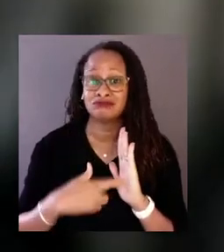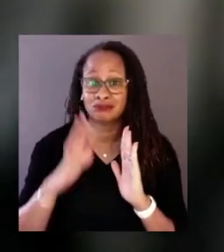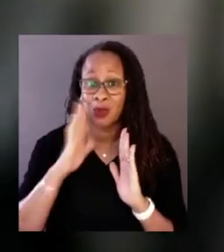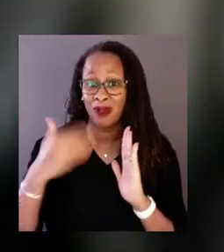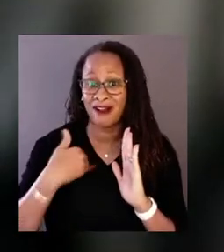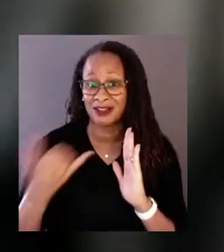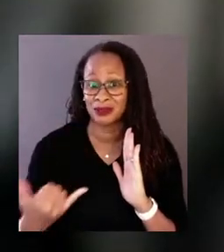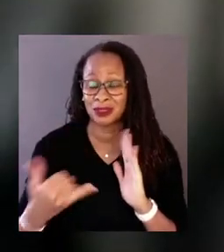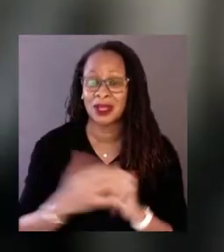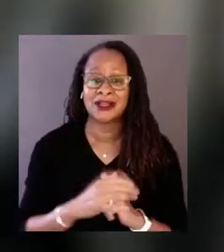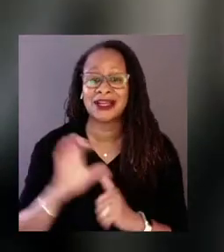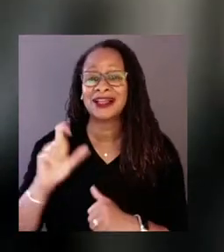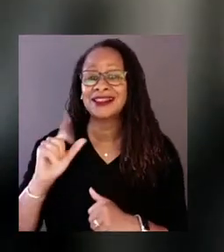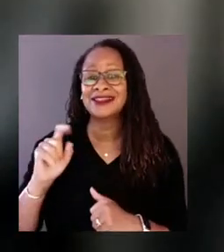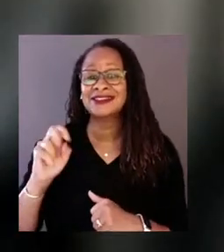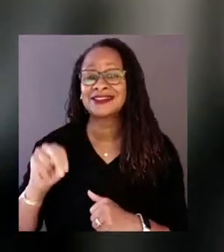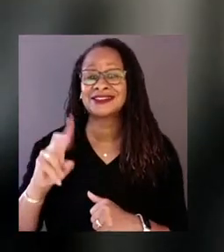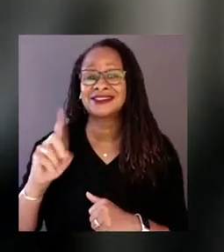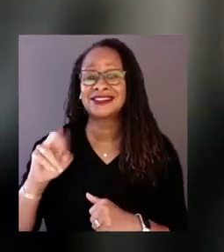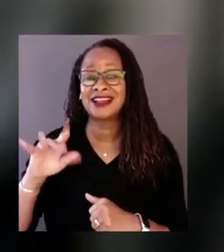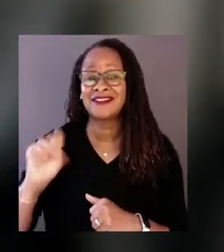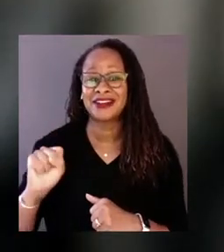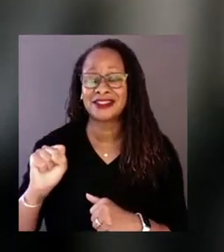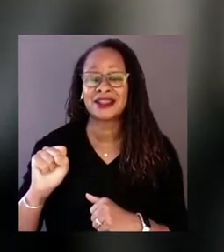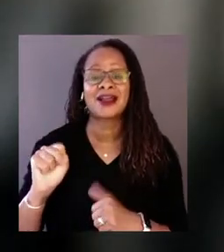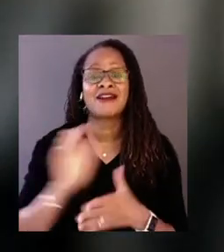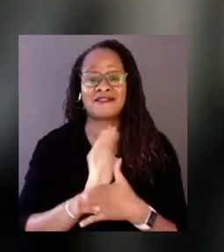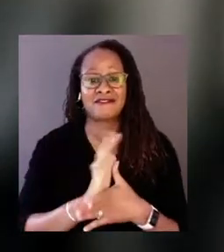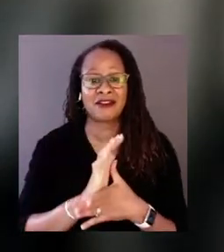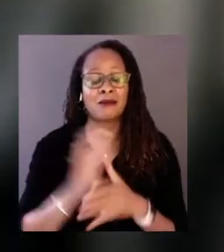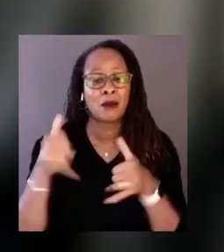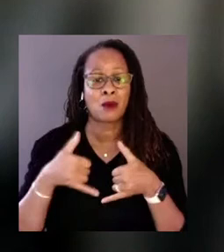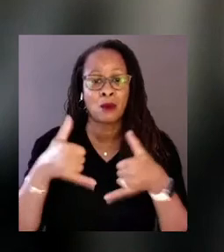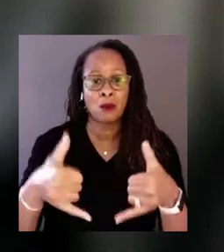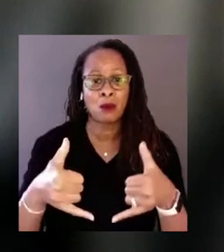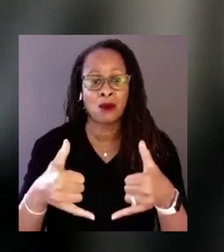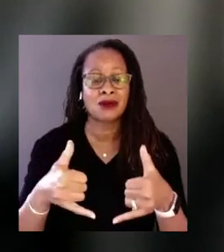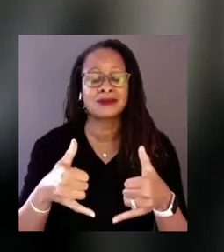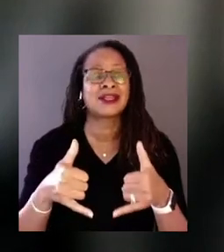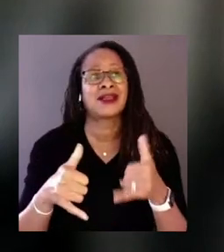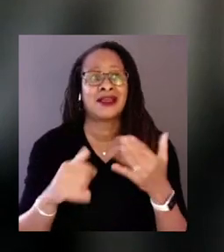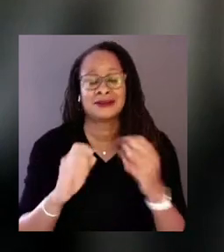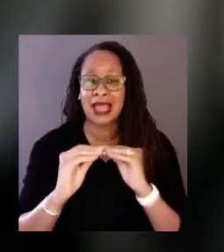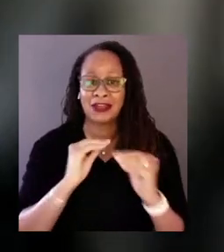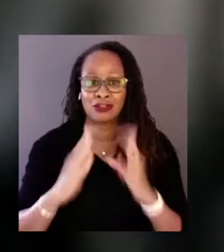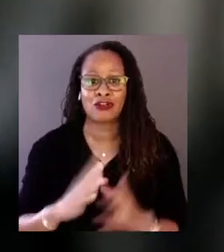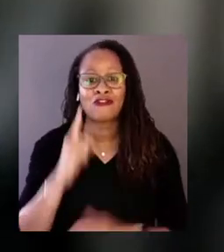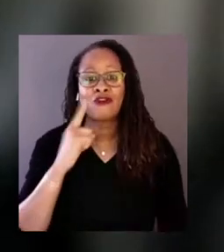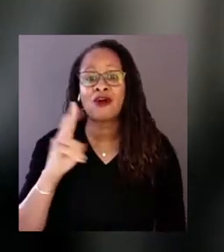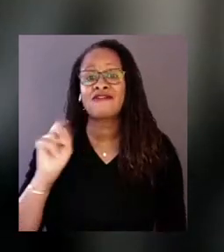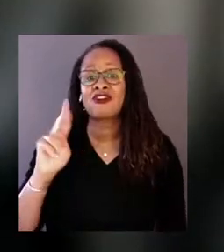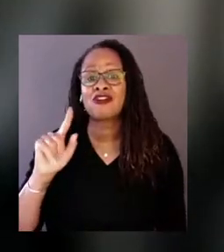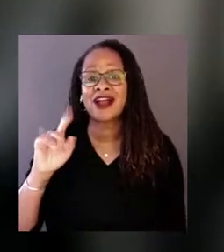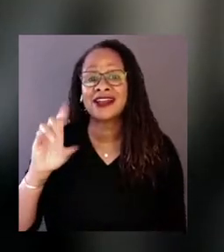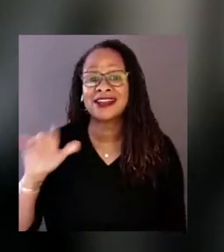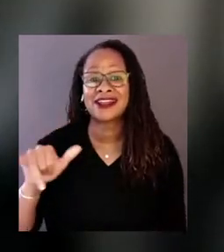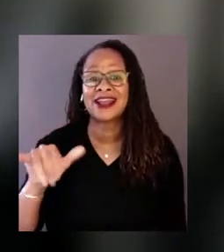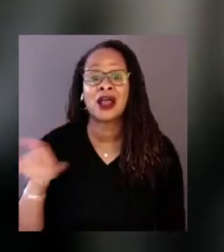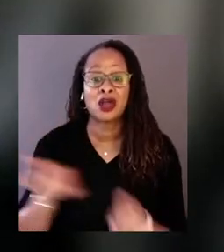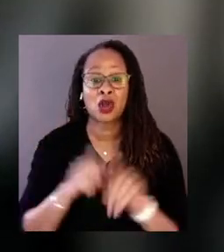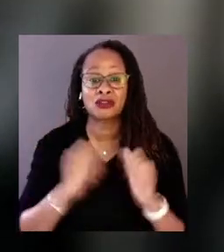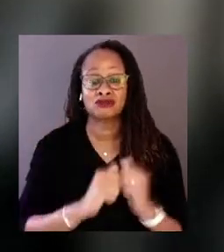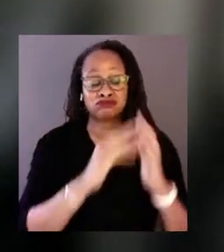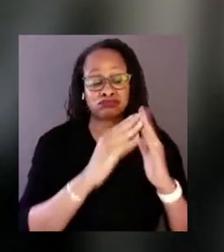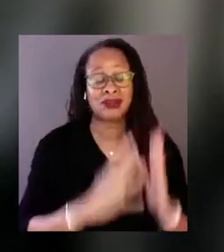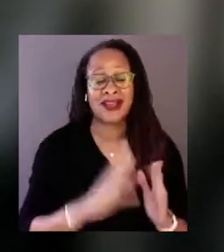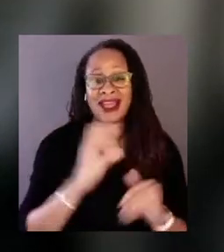Clayton Davis is the Film Awards editor for Variety. He also founded and was the